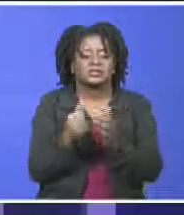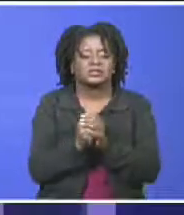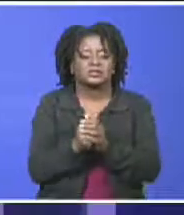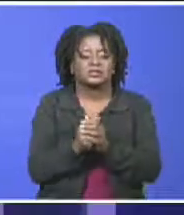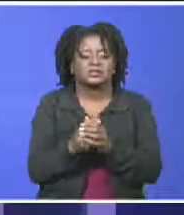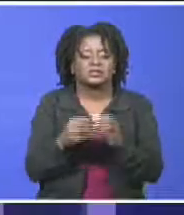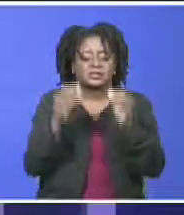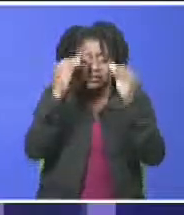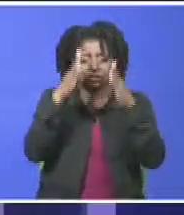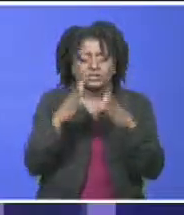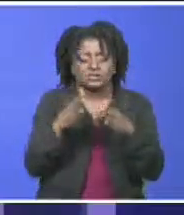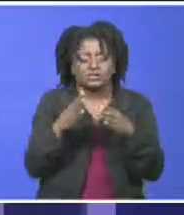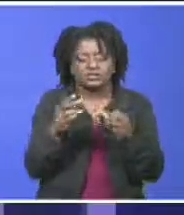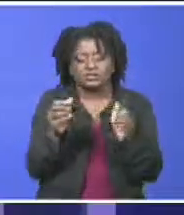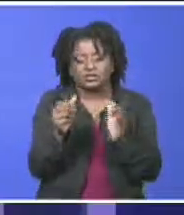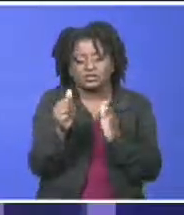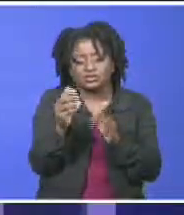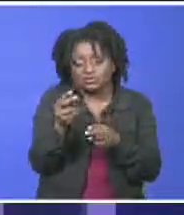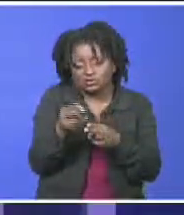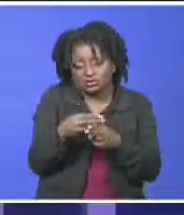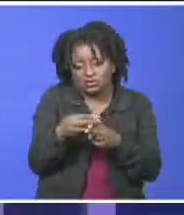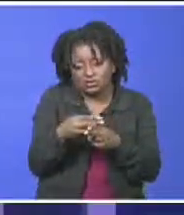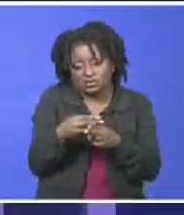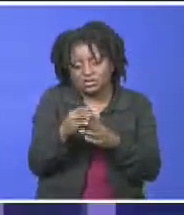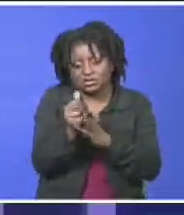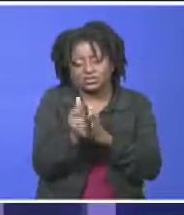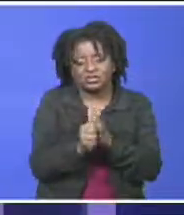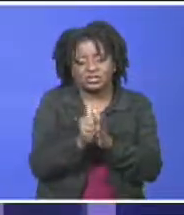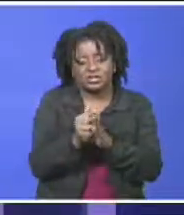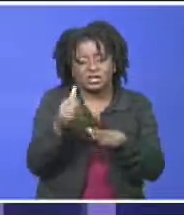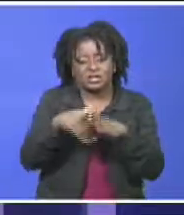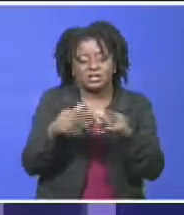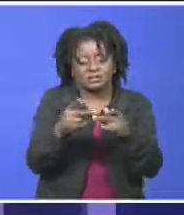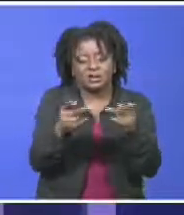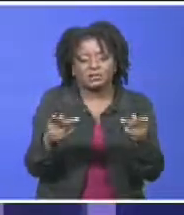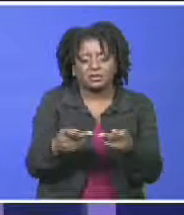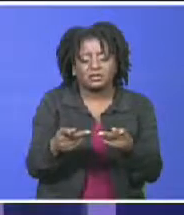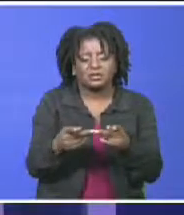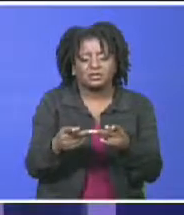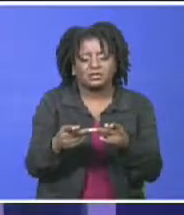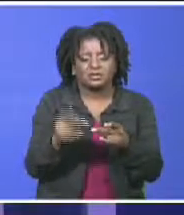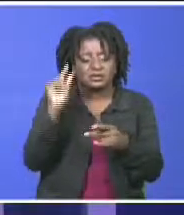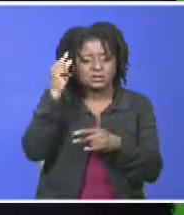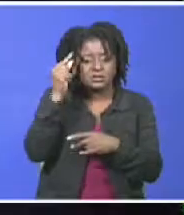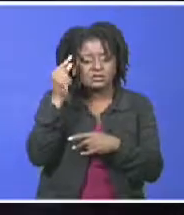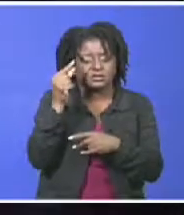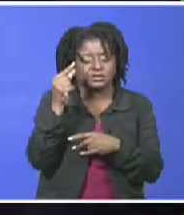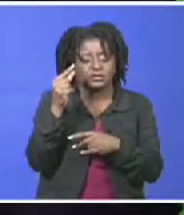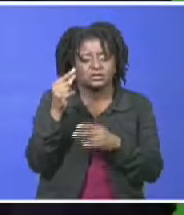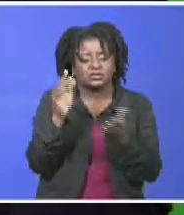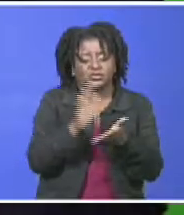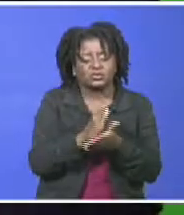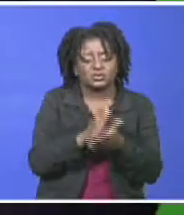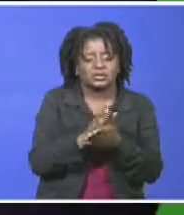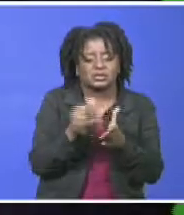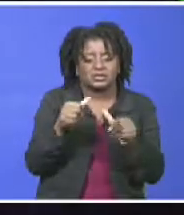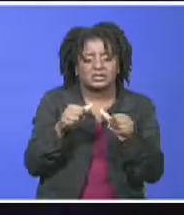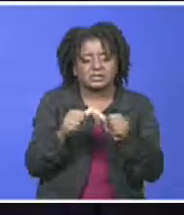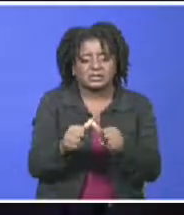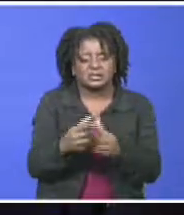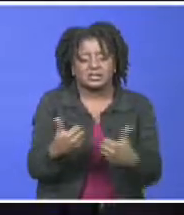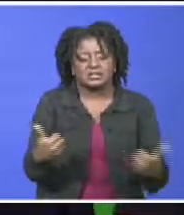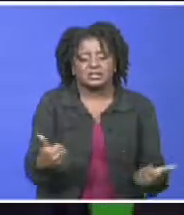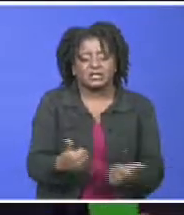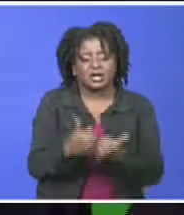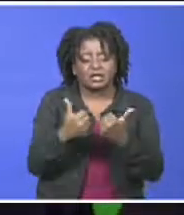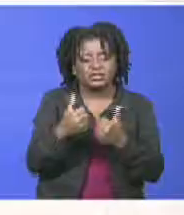Teacher shortages in key subject areas within our public schools still remains a challenge within the public school system. President of the Bahamas Union of Teachers,